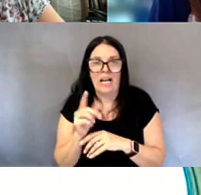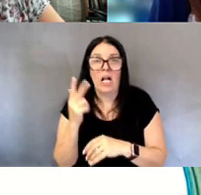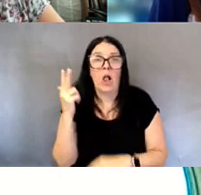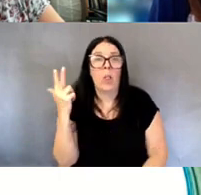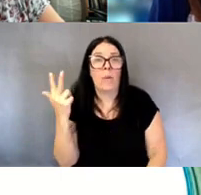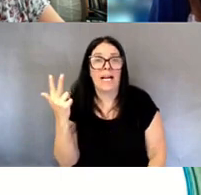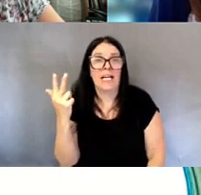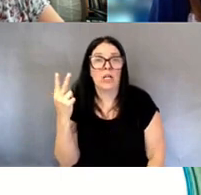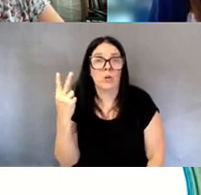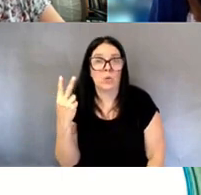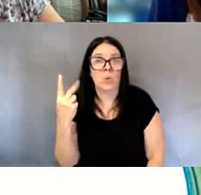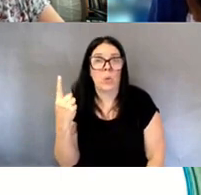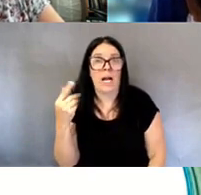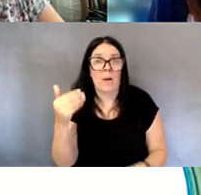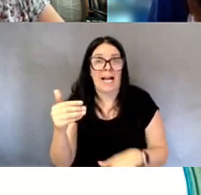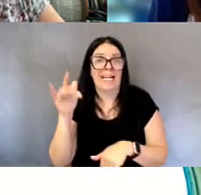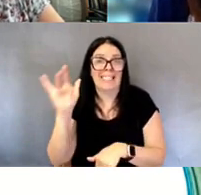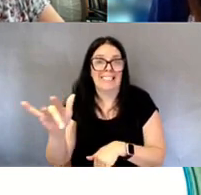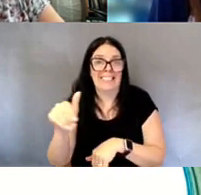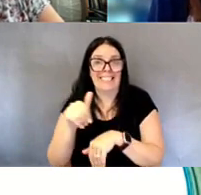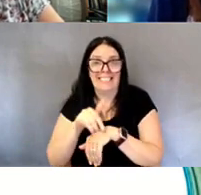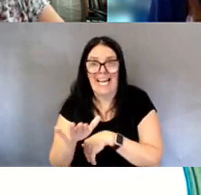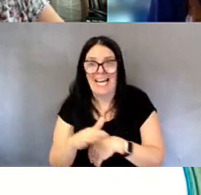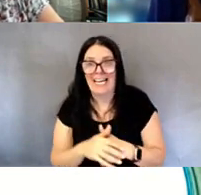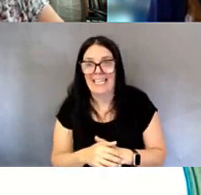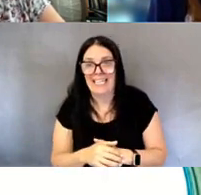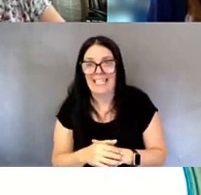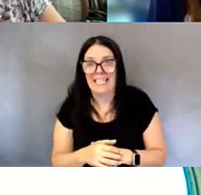3, 2, 1, send.